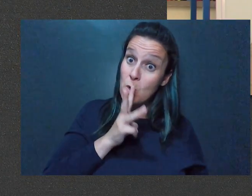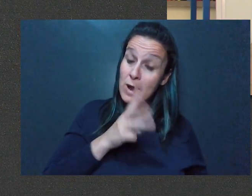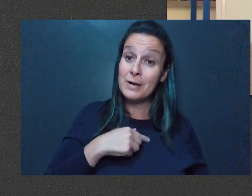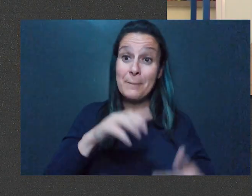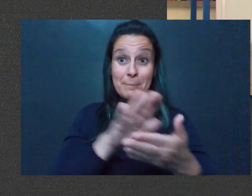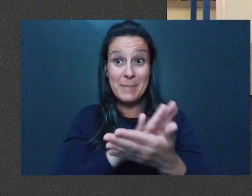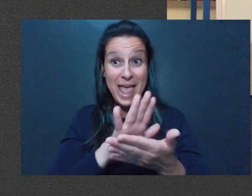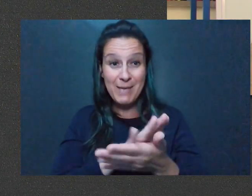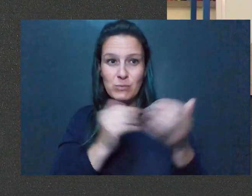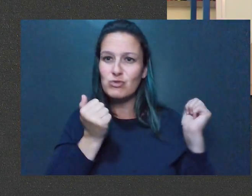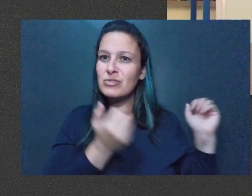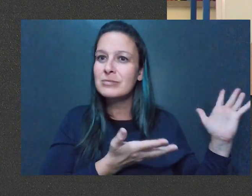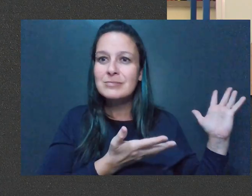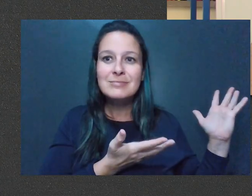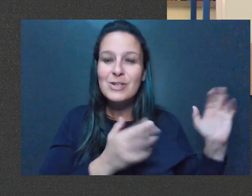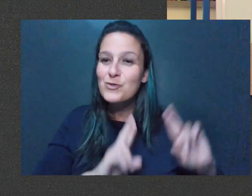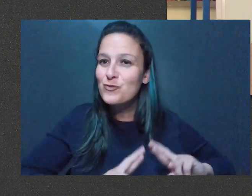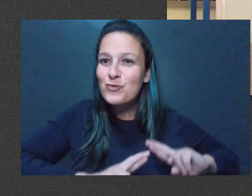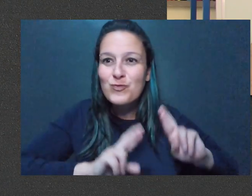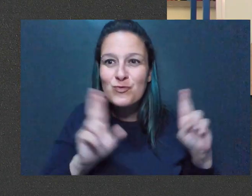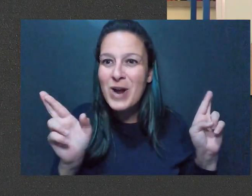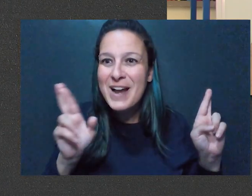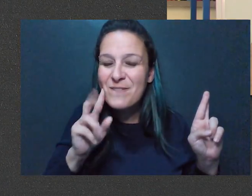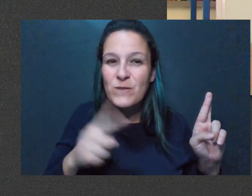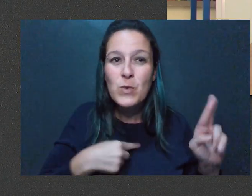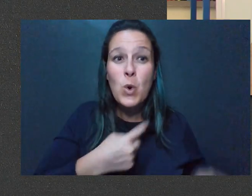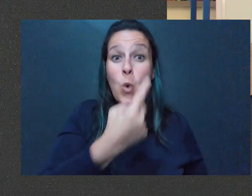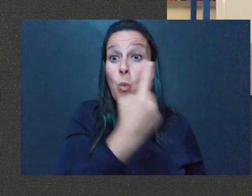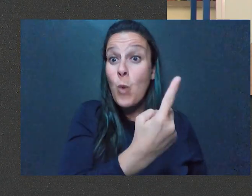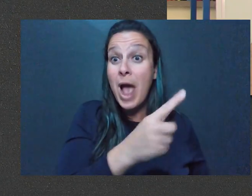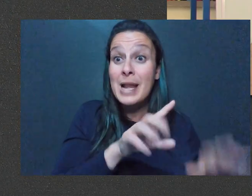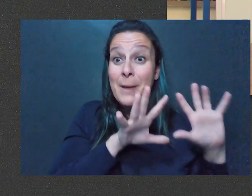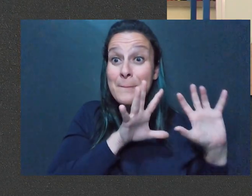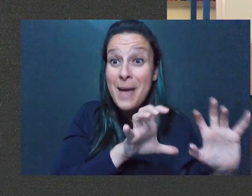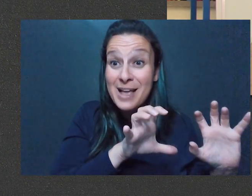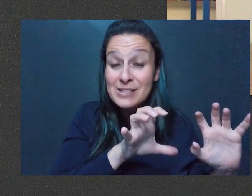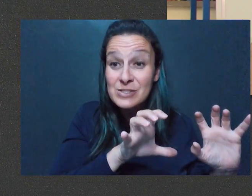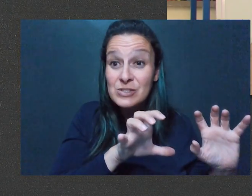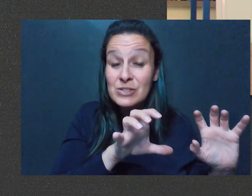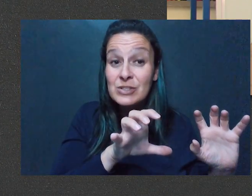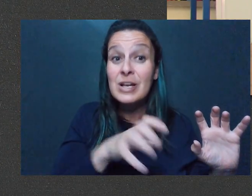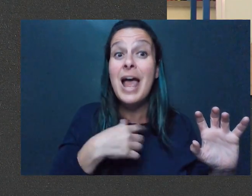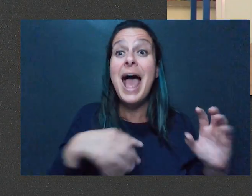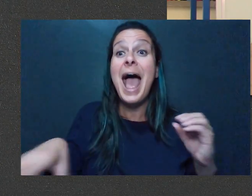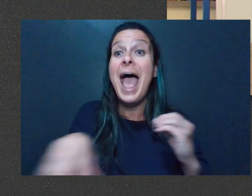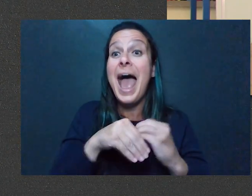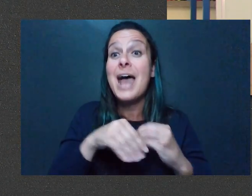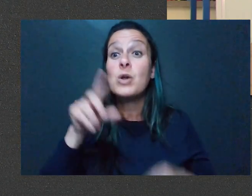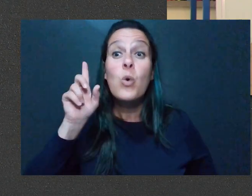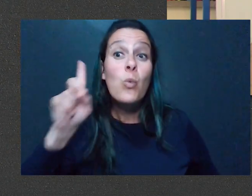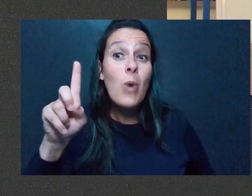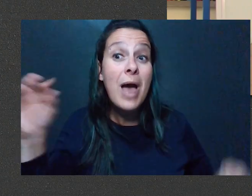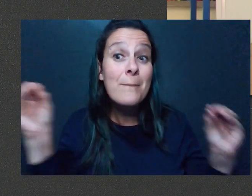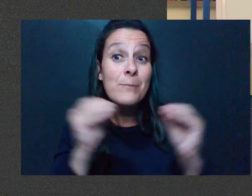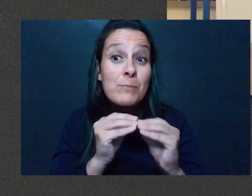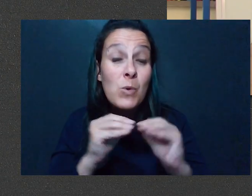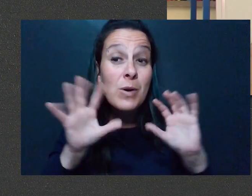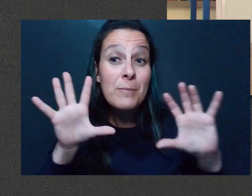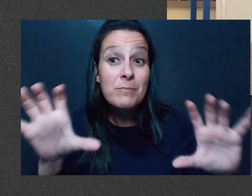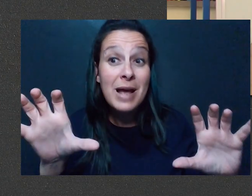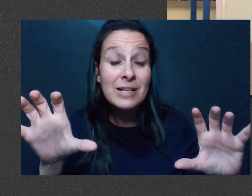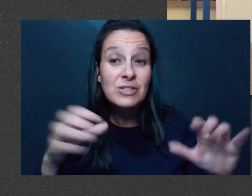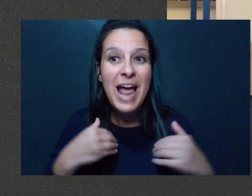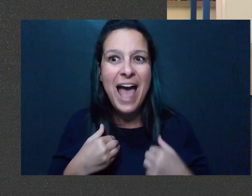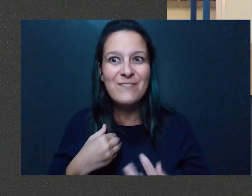paper, and you have got one monster. I added one more,